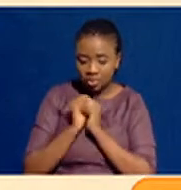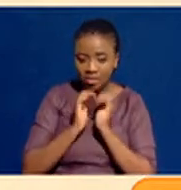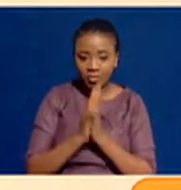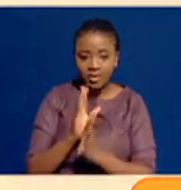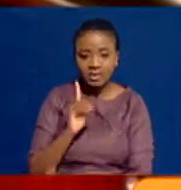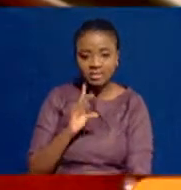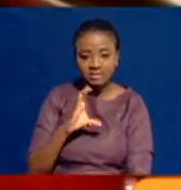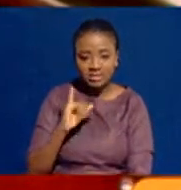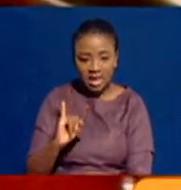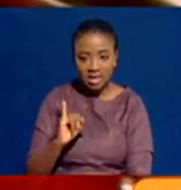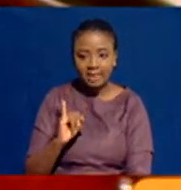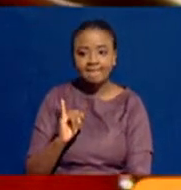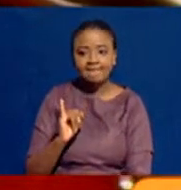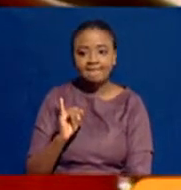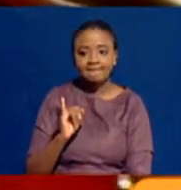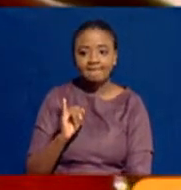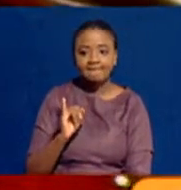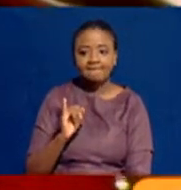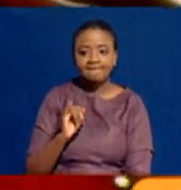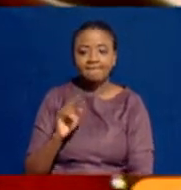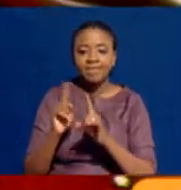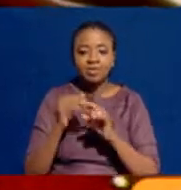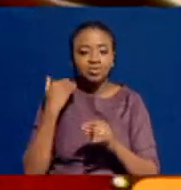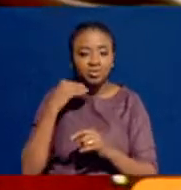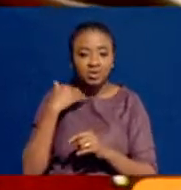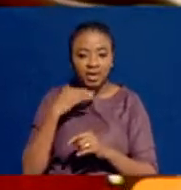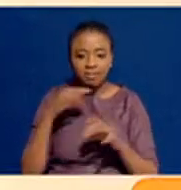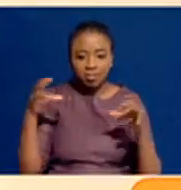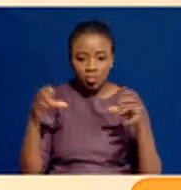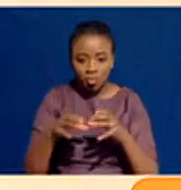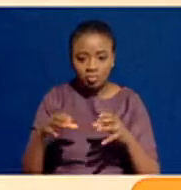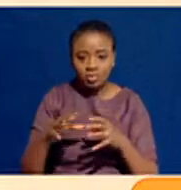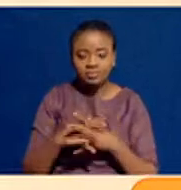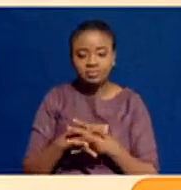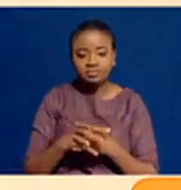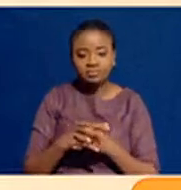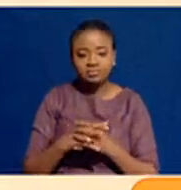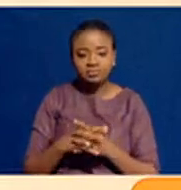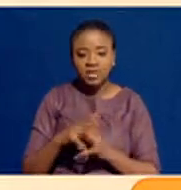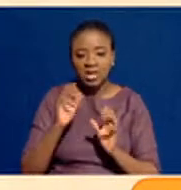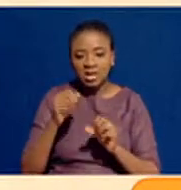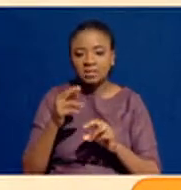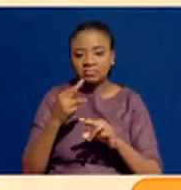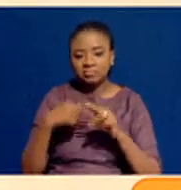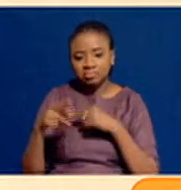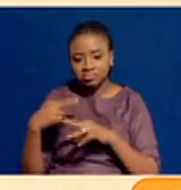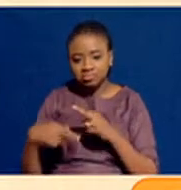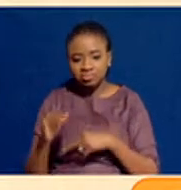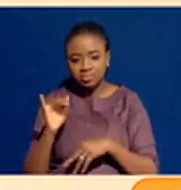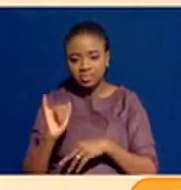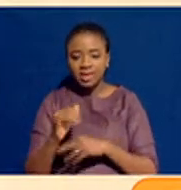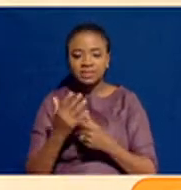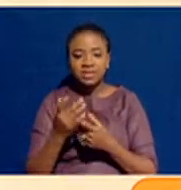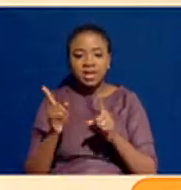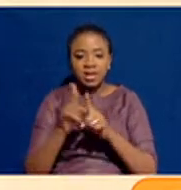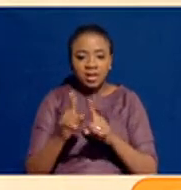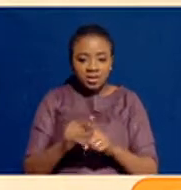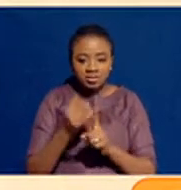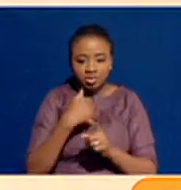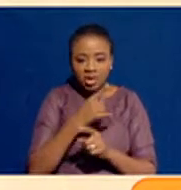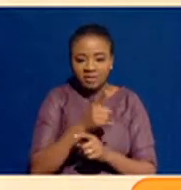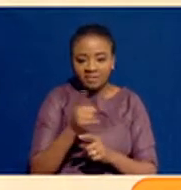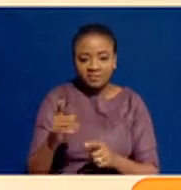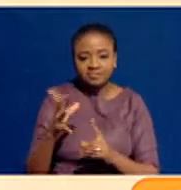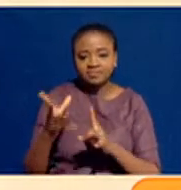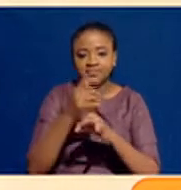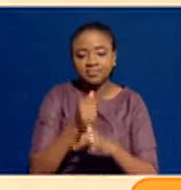with speed the cybercrime detectives to go through the net and hunt these fellows day and